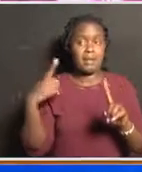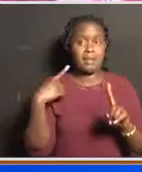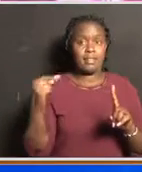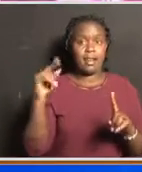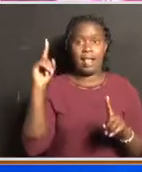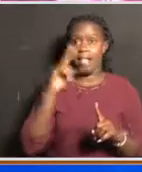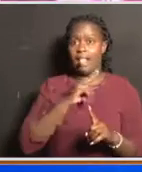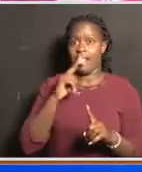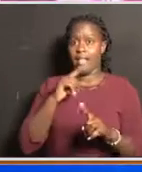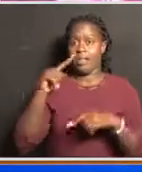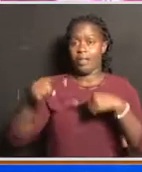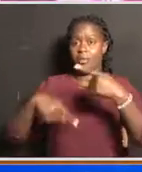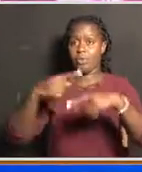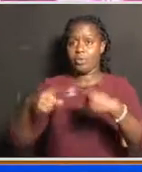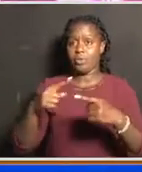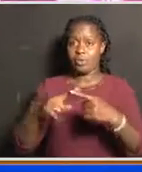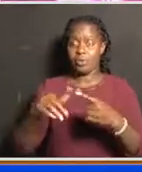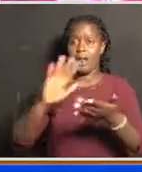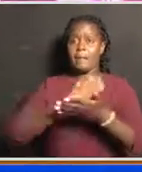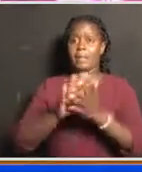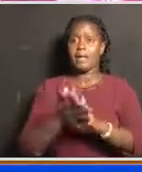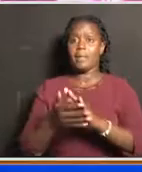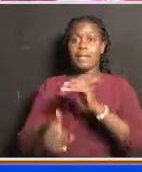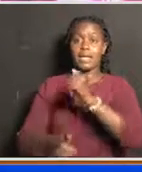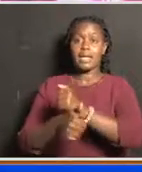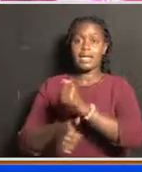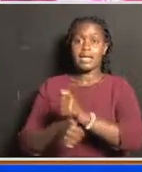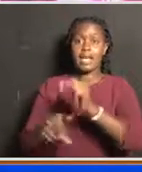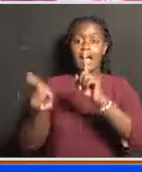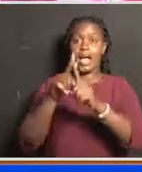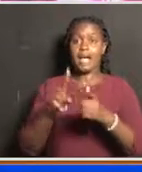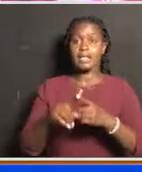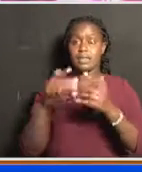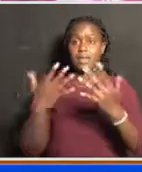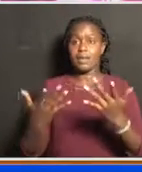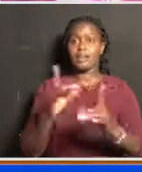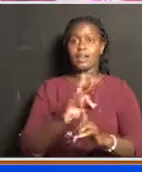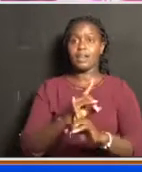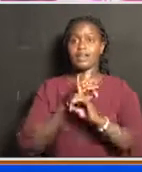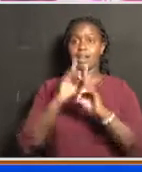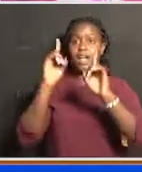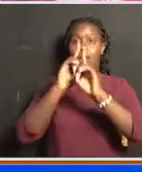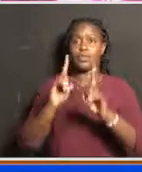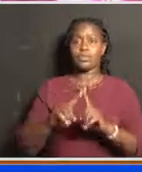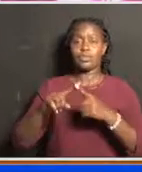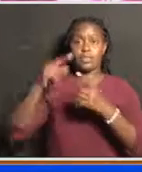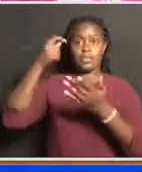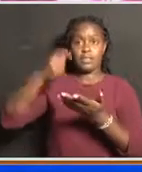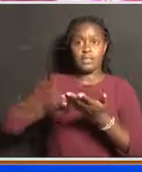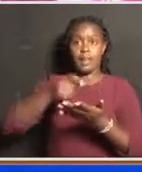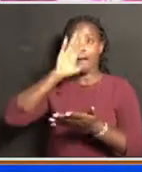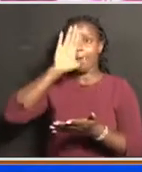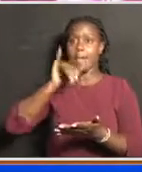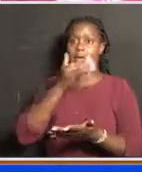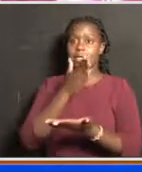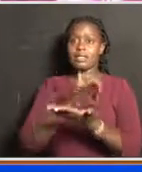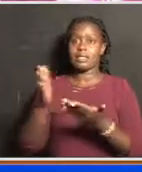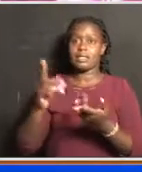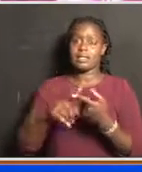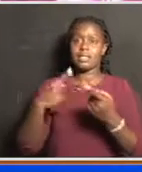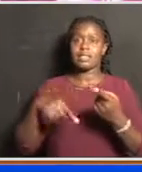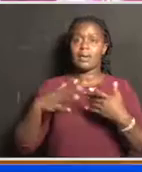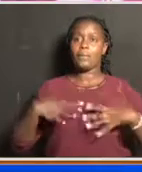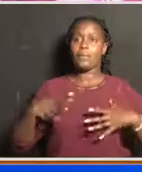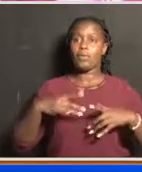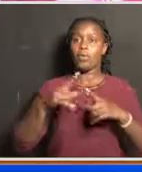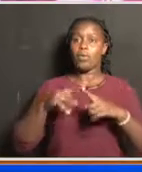taking on a more dangerous dimension as they are openly defended and even justified by some of the perpetrators.